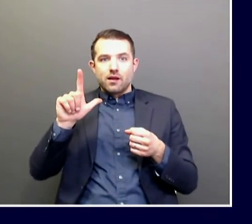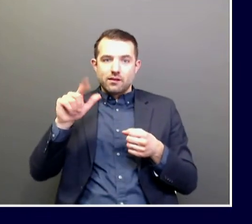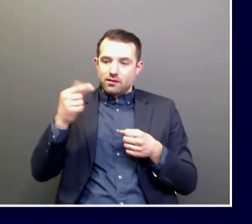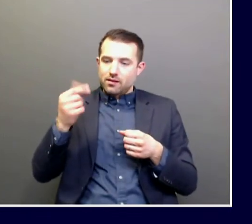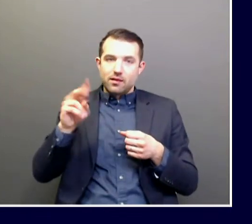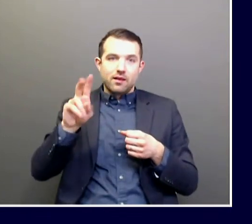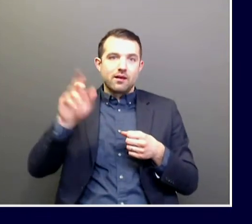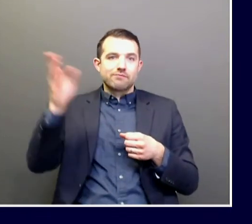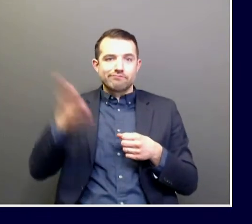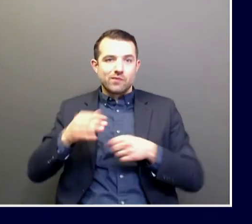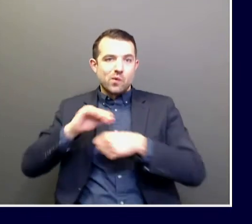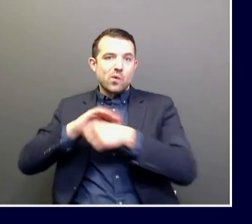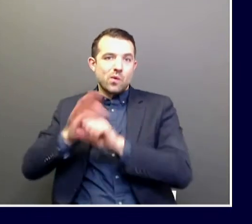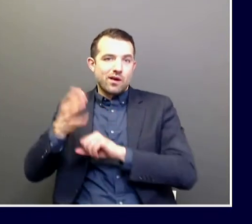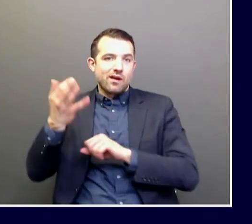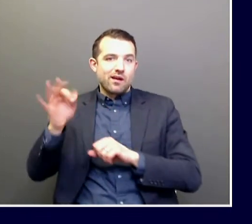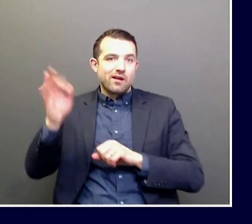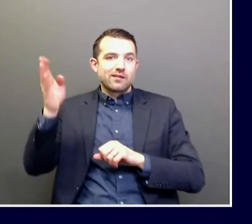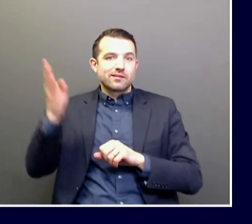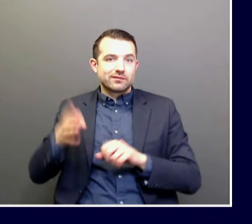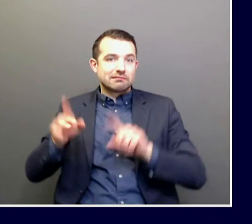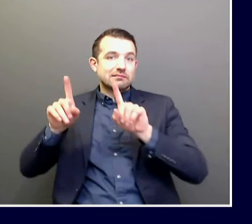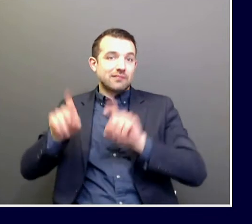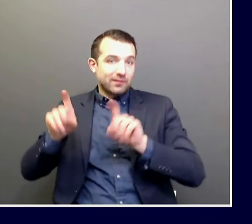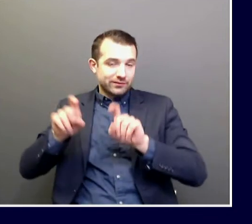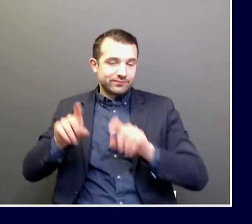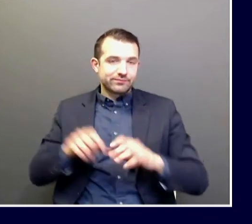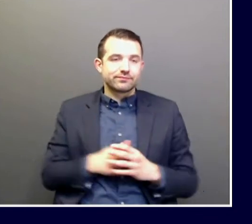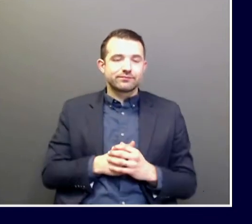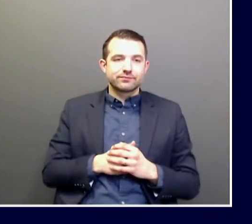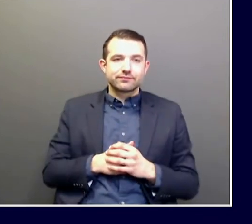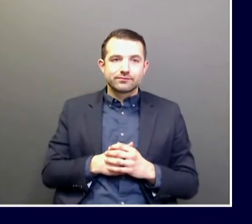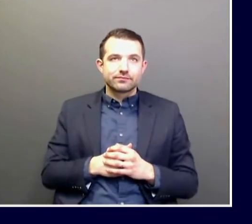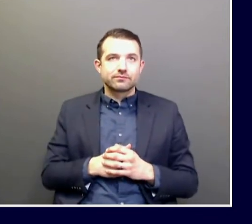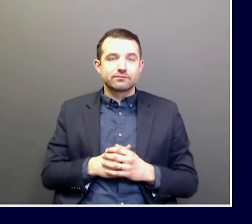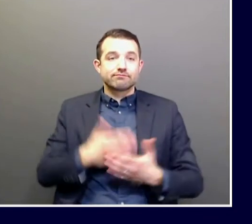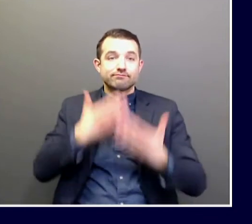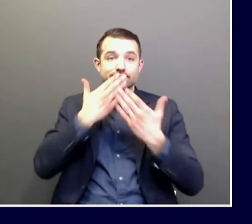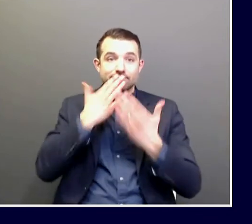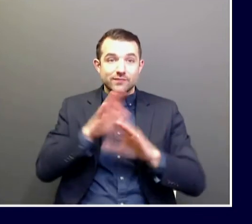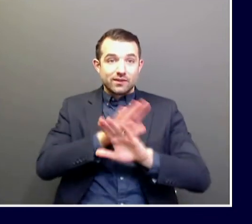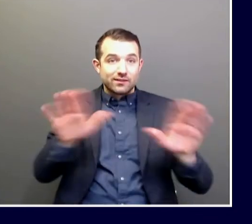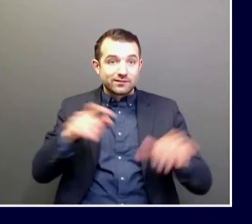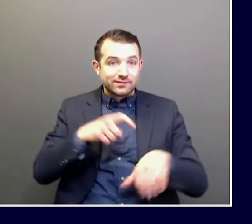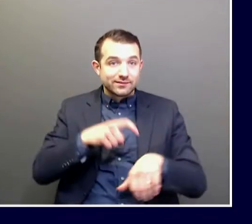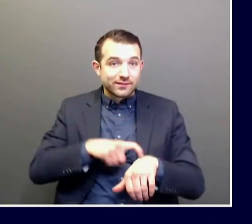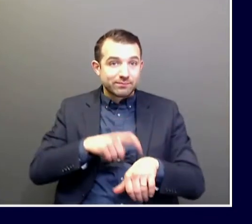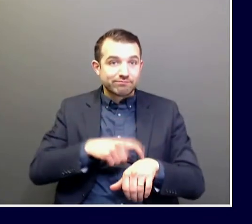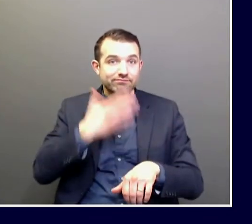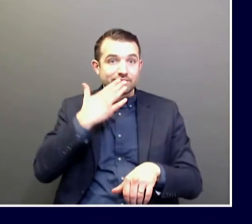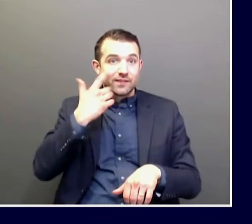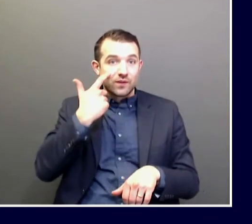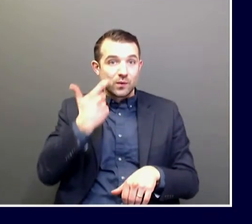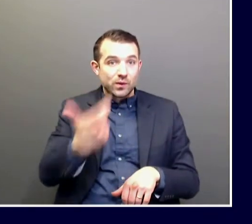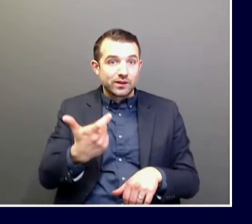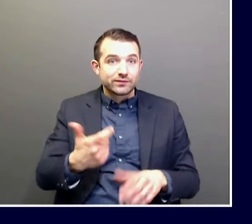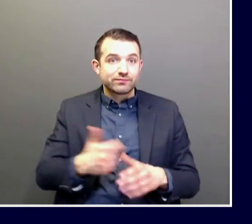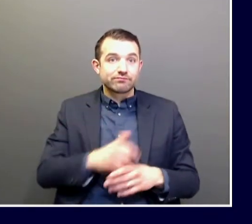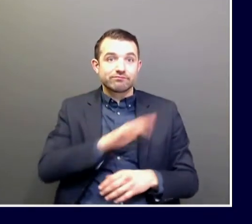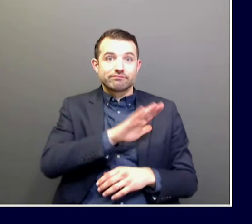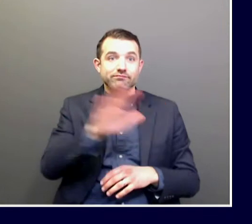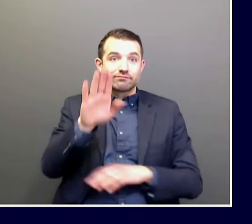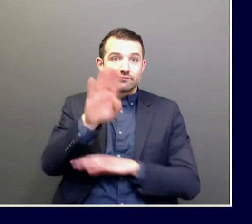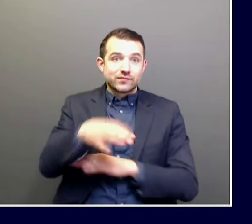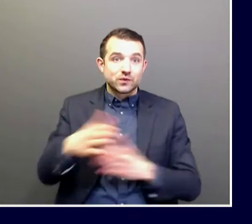maine.gov/COVID-19/testing. Very good. Well, thank you all for your time today. Thanks for joining us and spending some of your afternoon hearing about